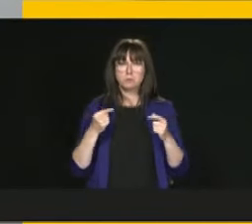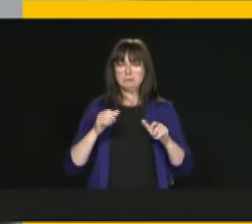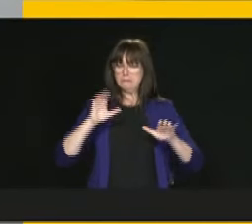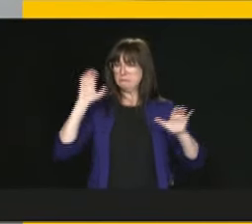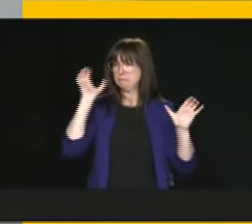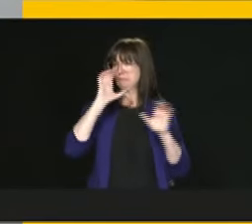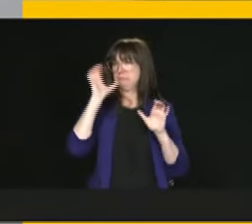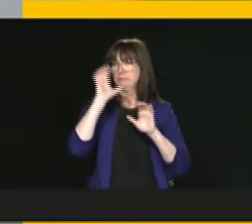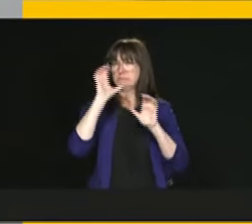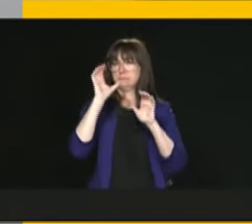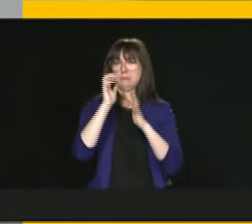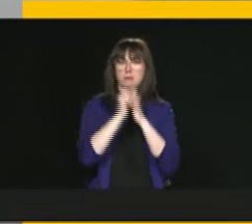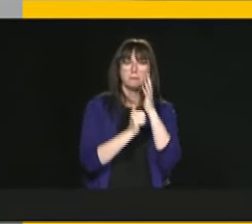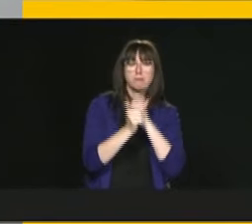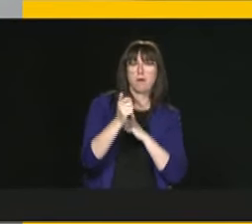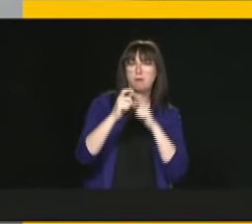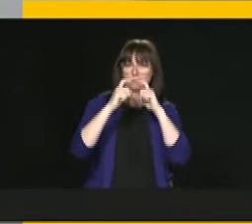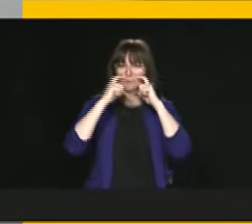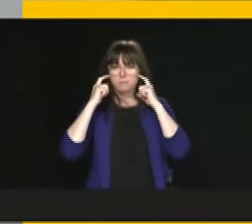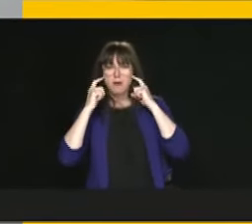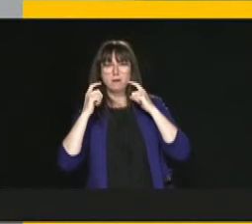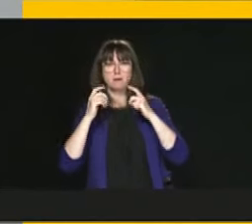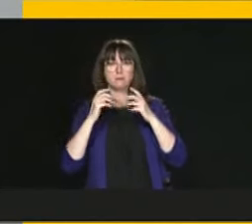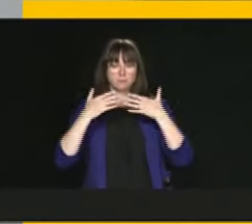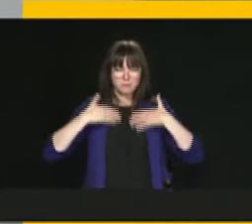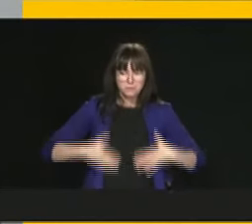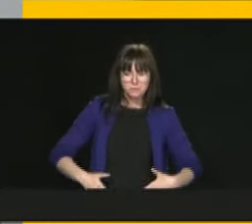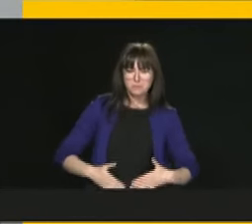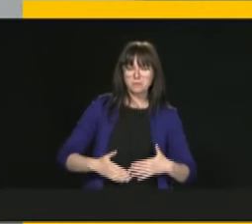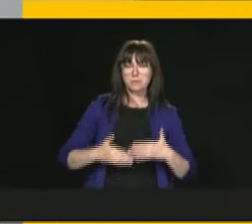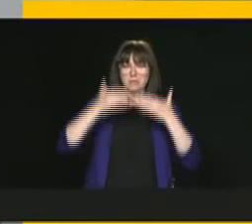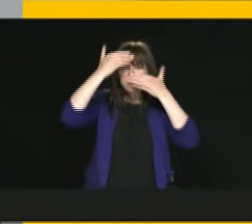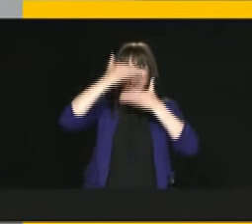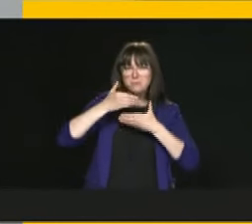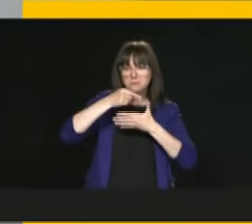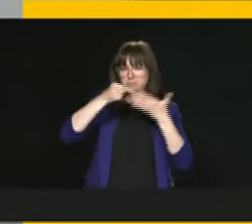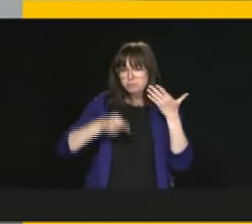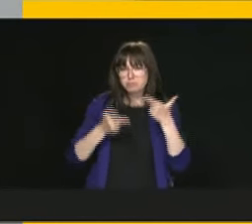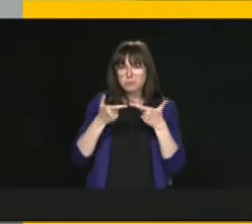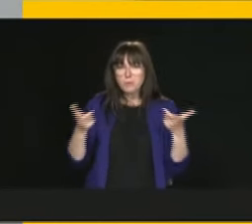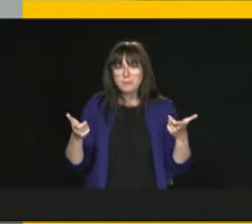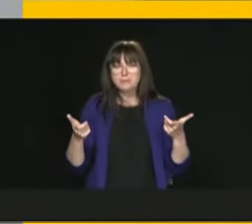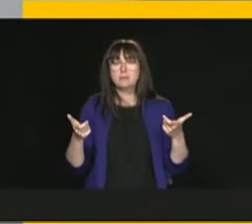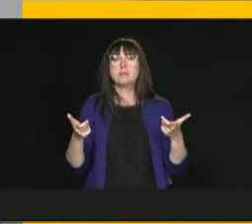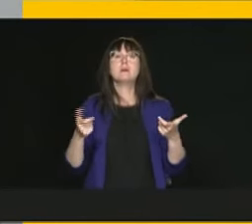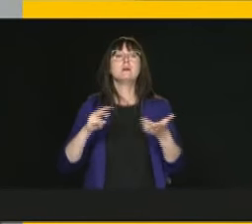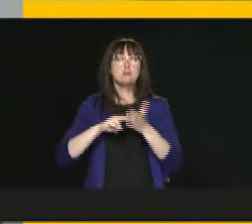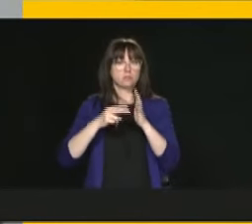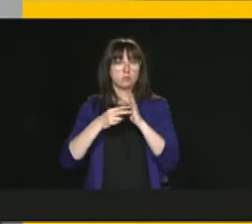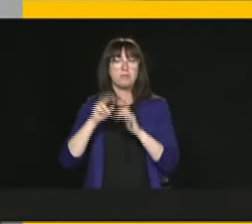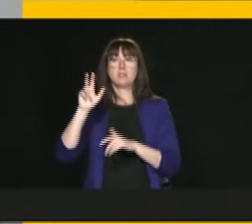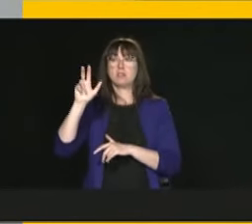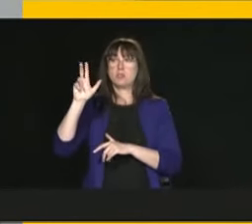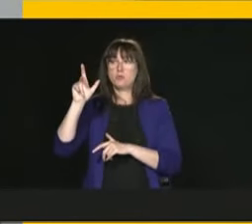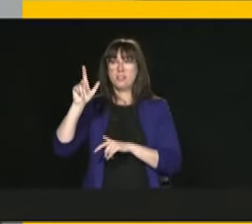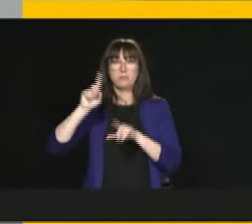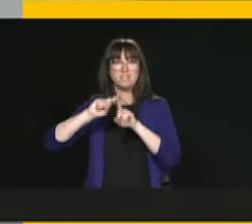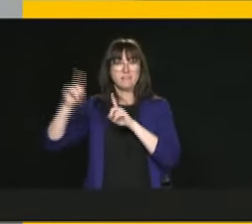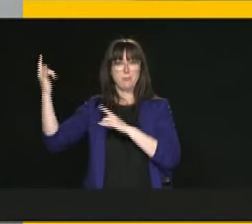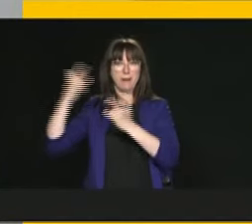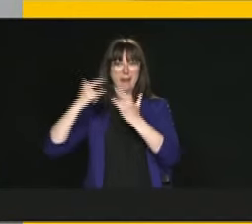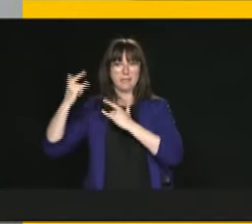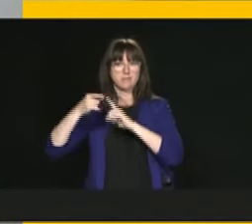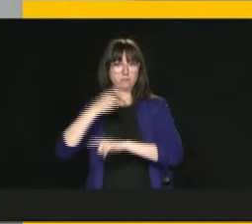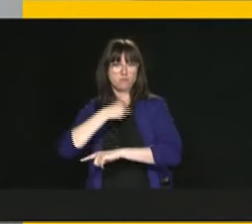protective equipment as possible. And that means that we brought in 23 different flights from China.